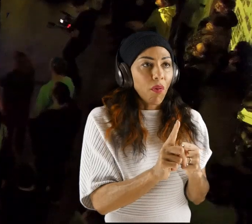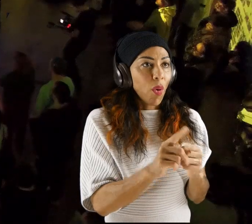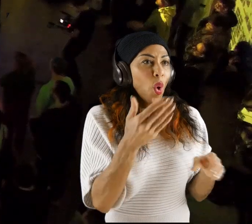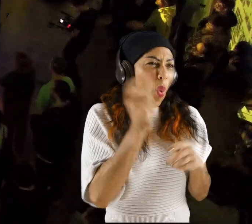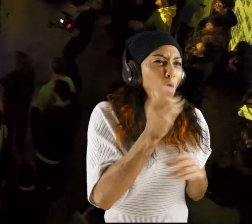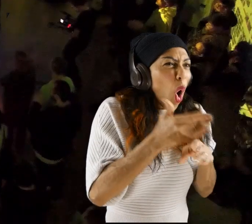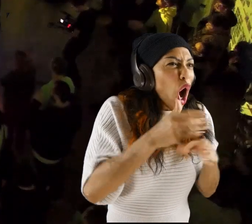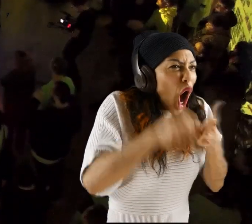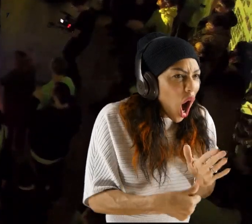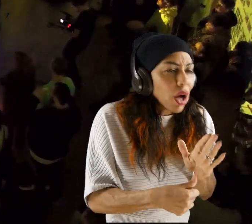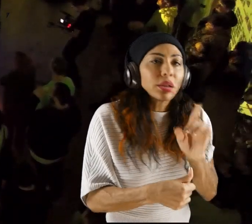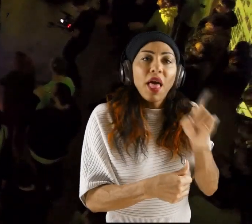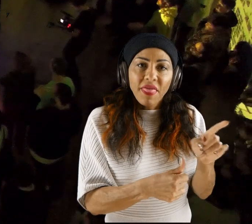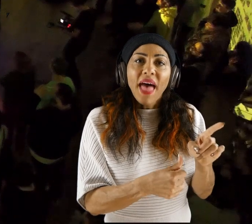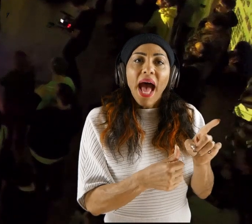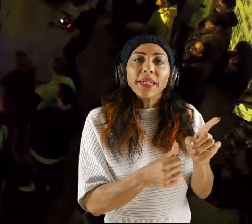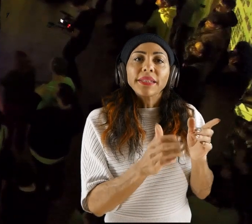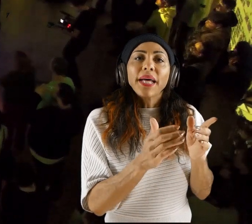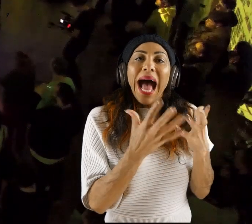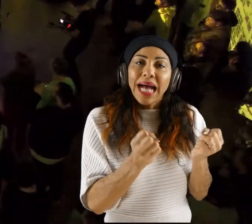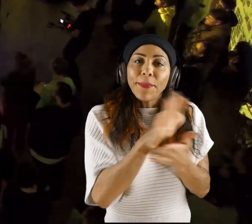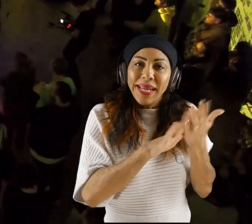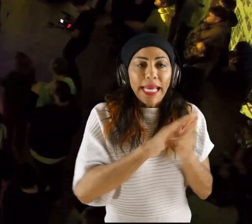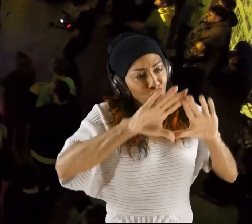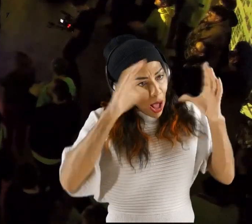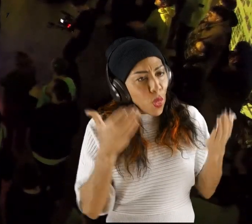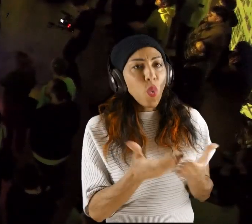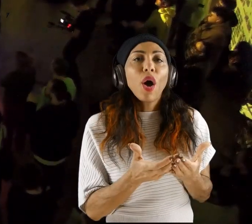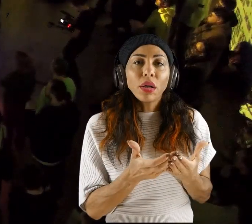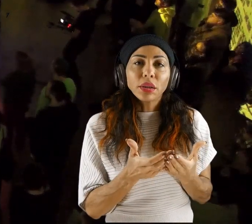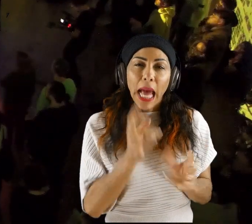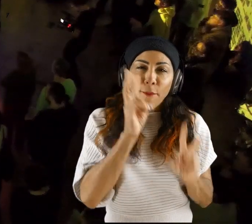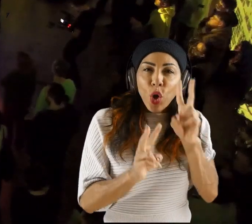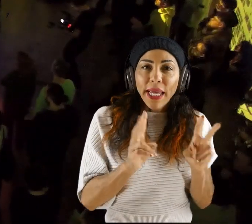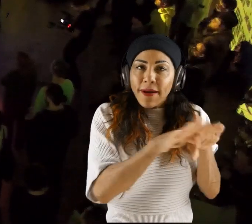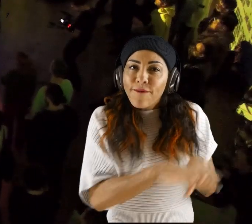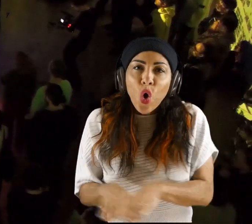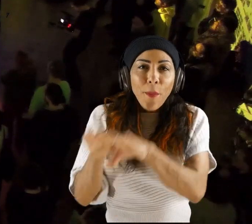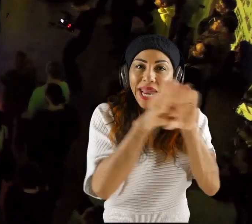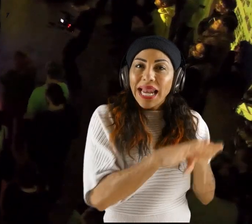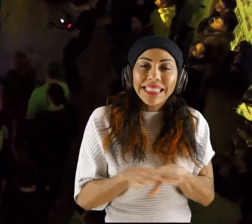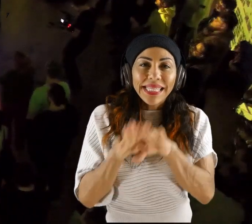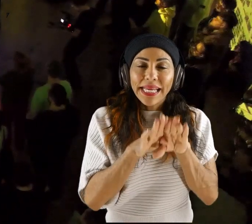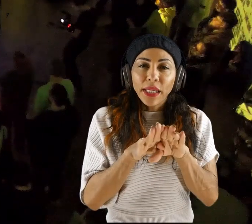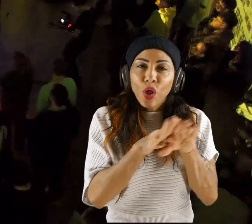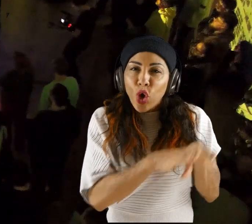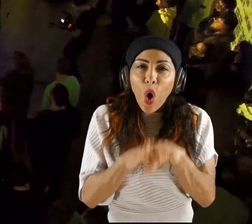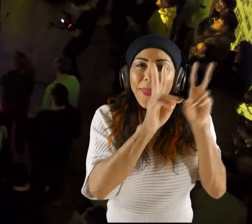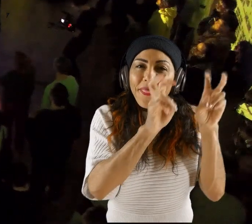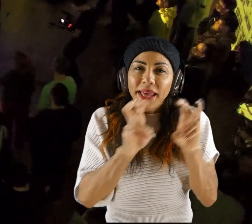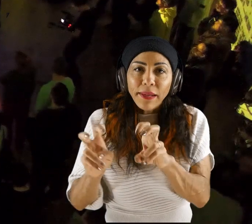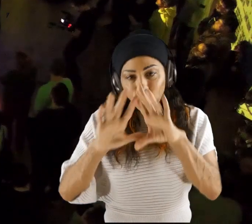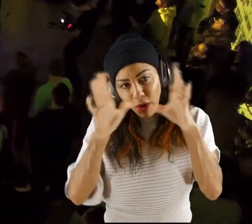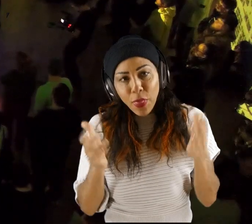You know what I'm saying? So I found a lot of commonality in, sharing those bits. I